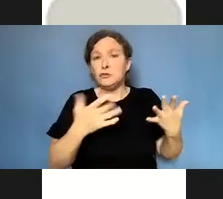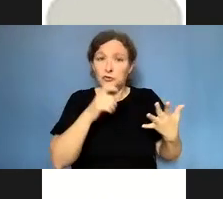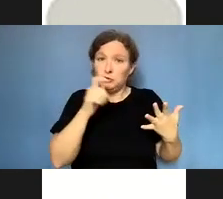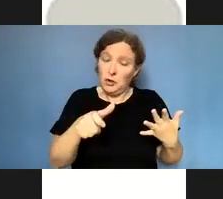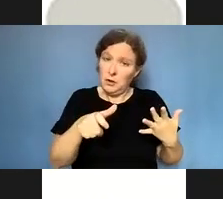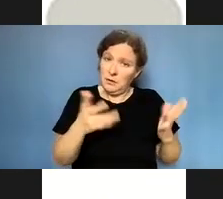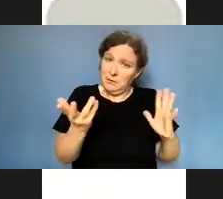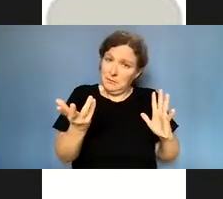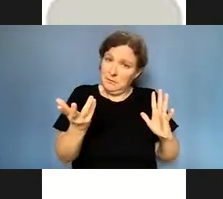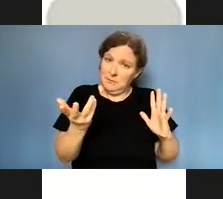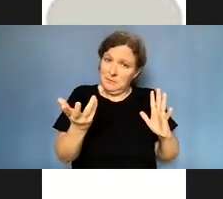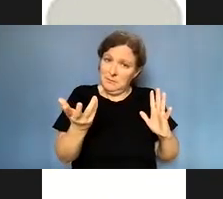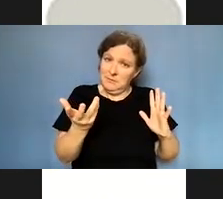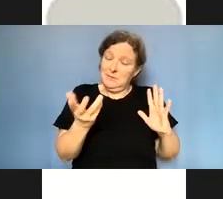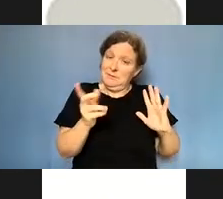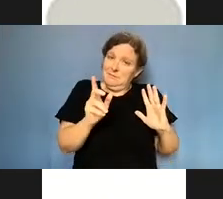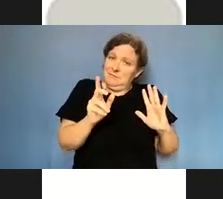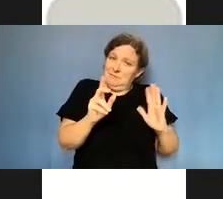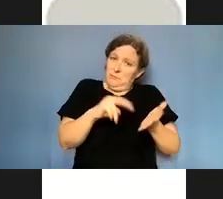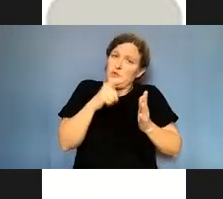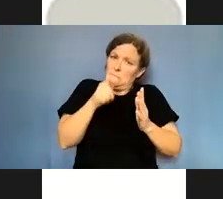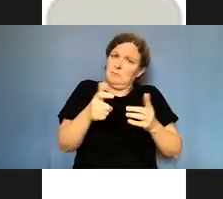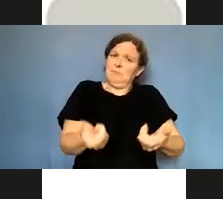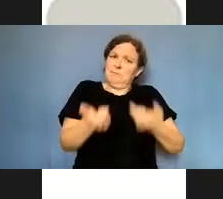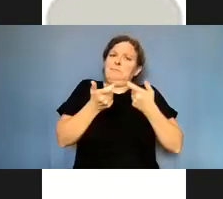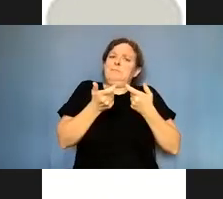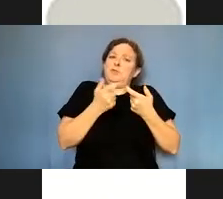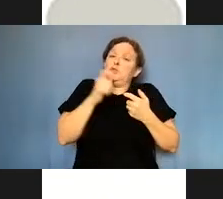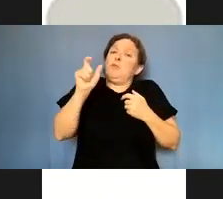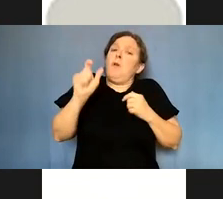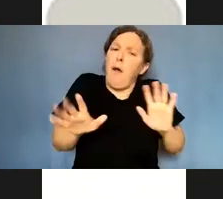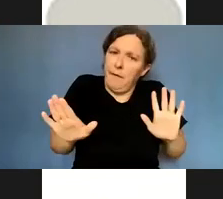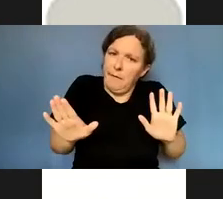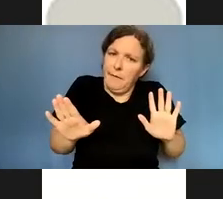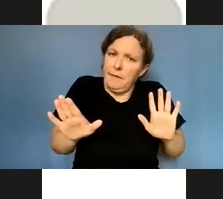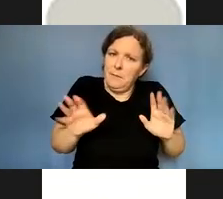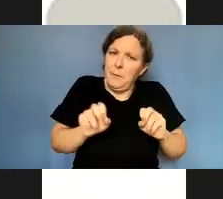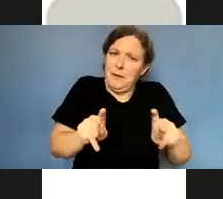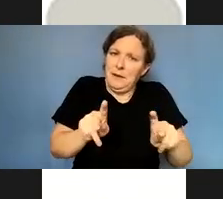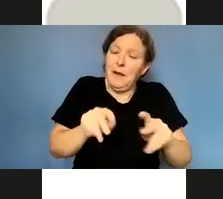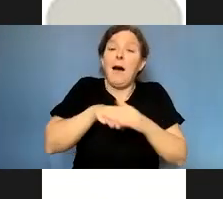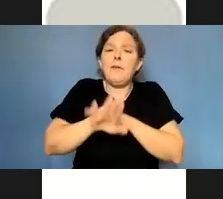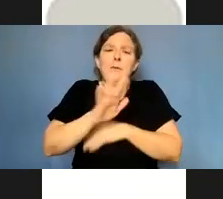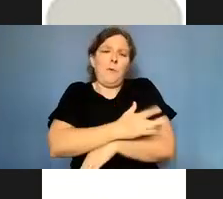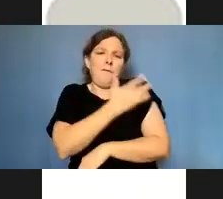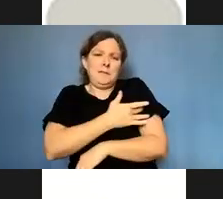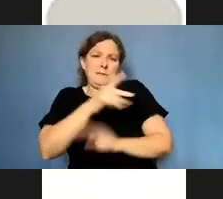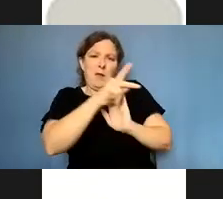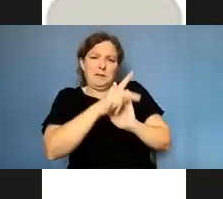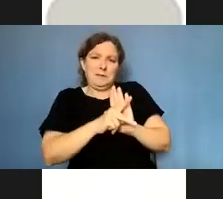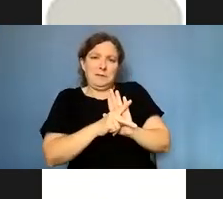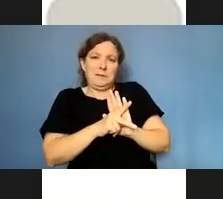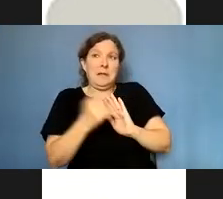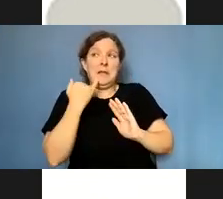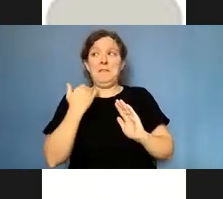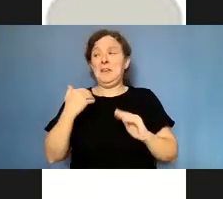center, at a sporting event or something like that. They should not be able to do those things under the provincial policy. If they are able